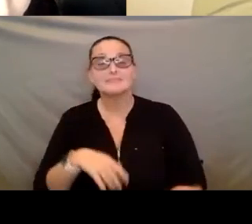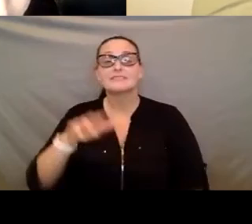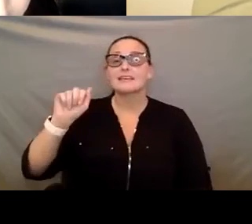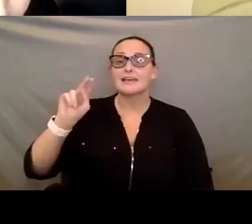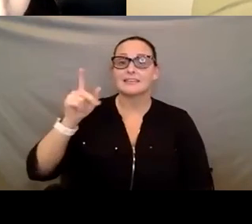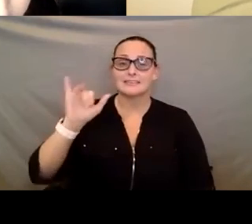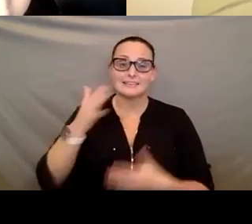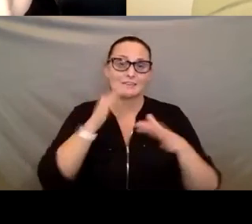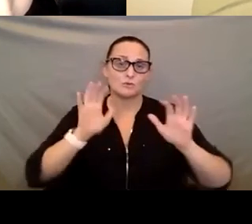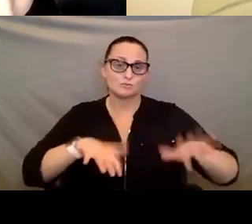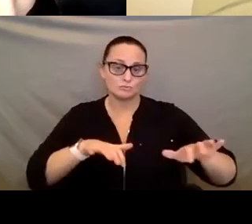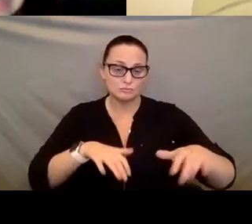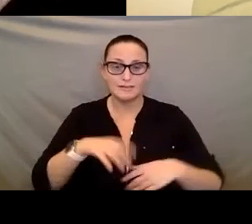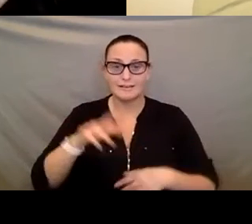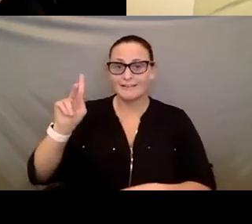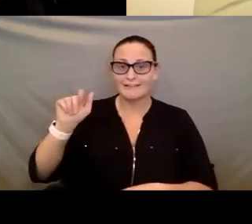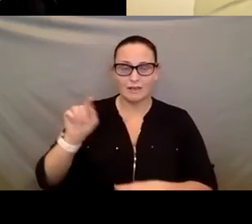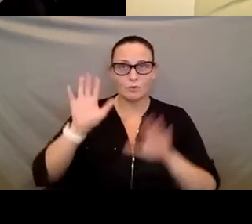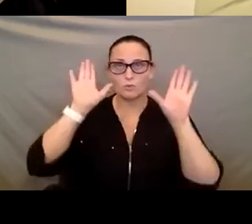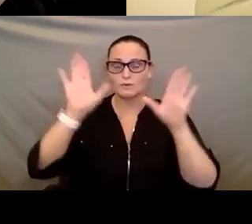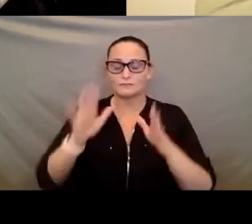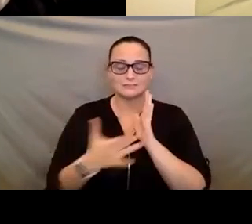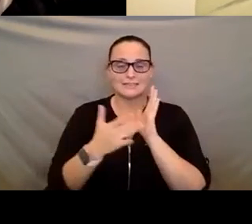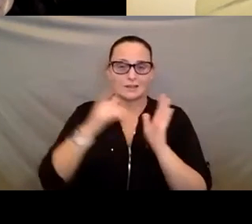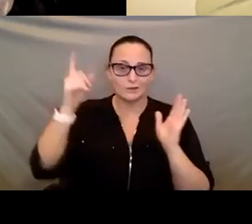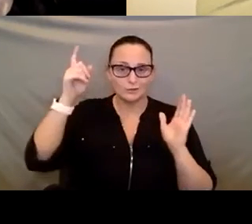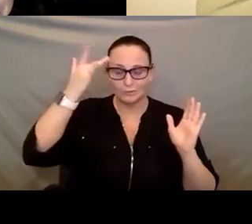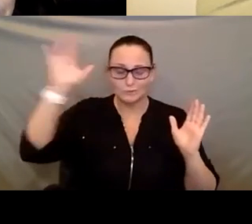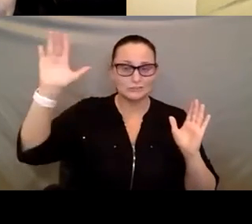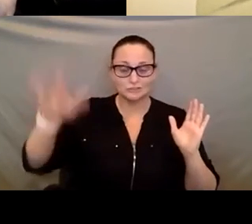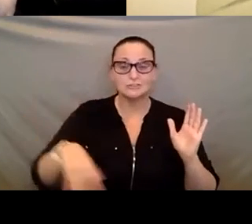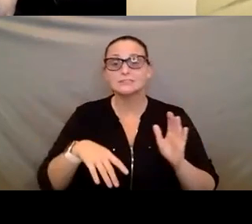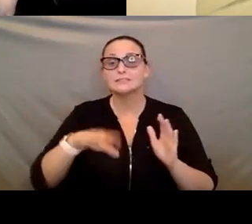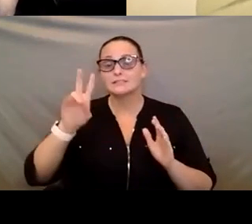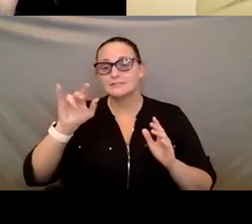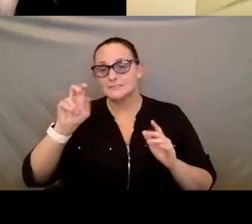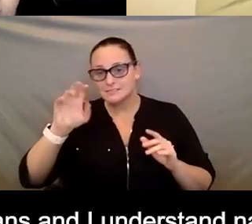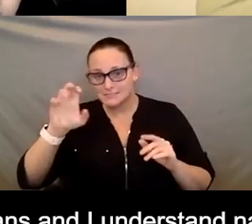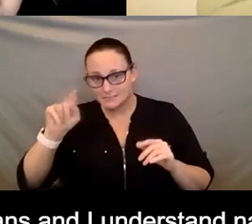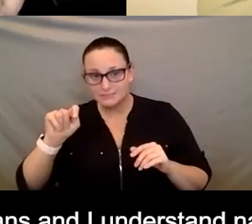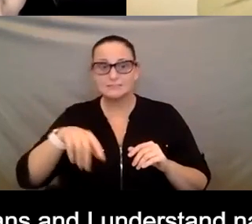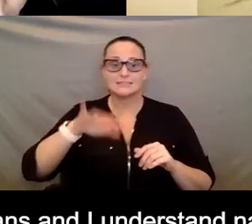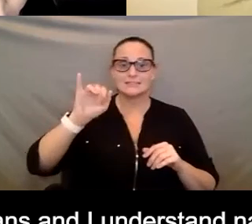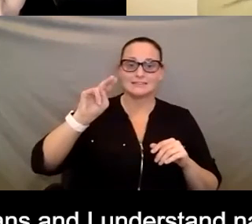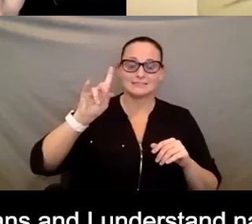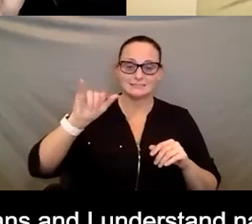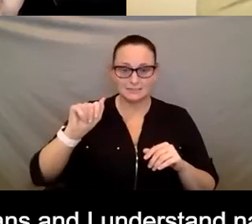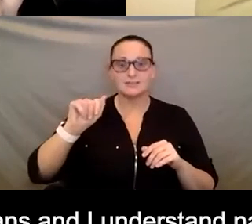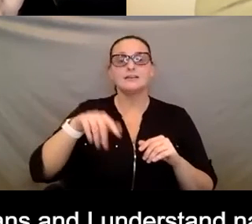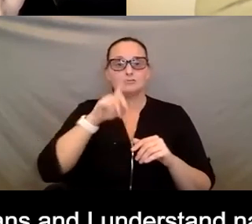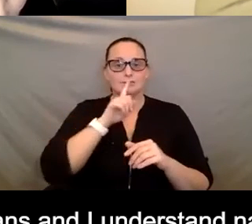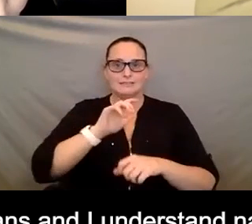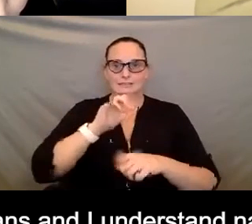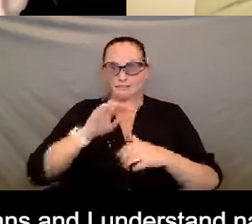CART, Kat, our wonderful tech wizard, and Vincent Jones and India Thomas, who have been integral in setting this